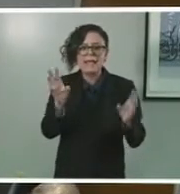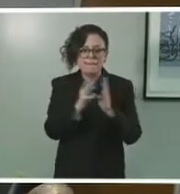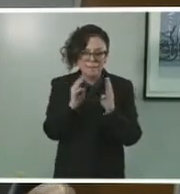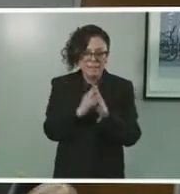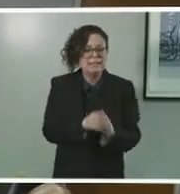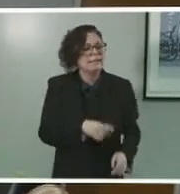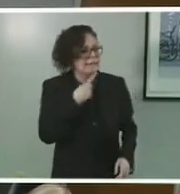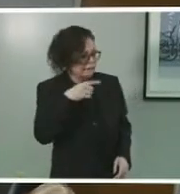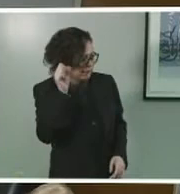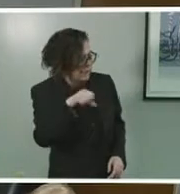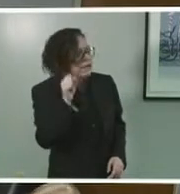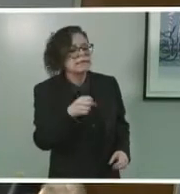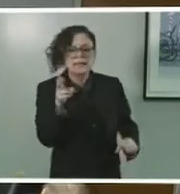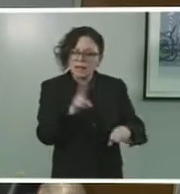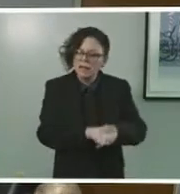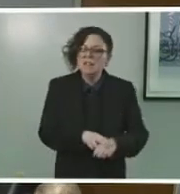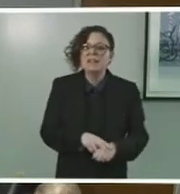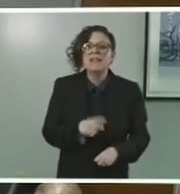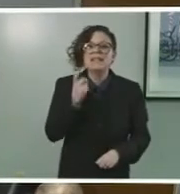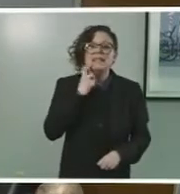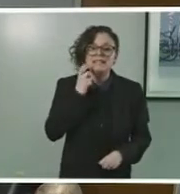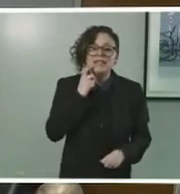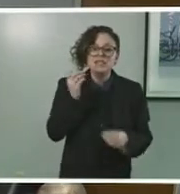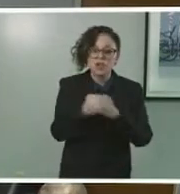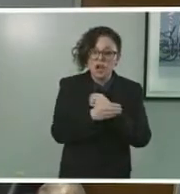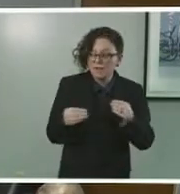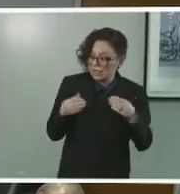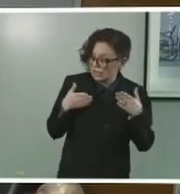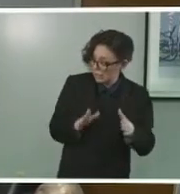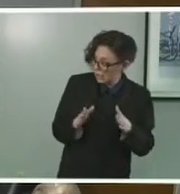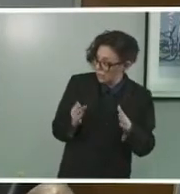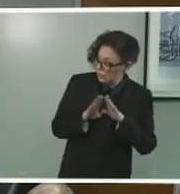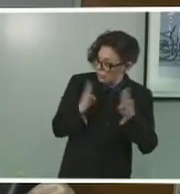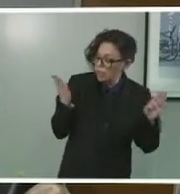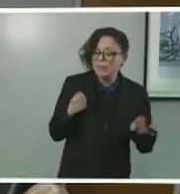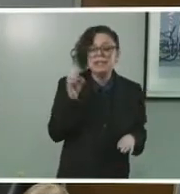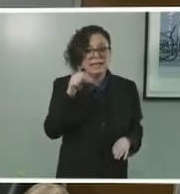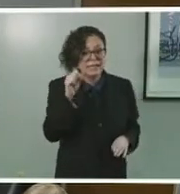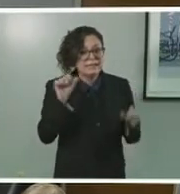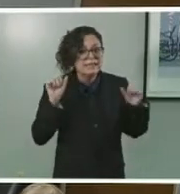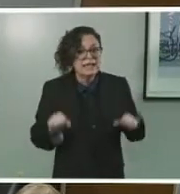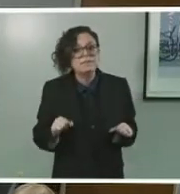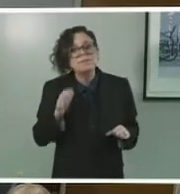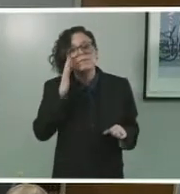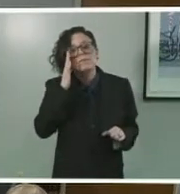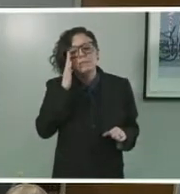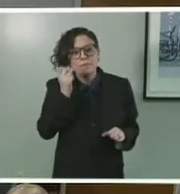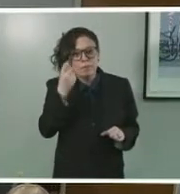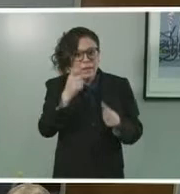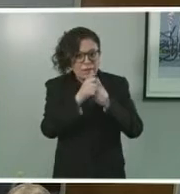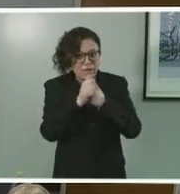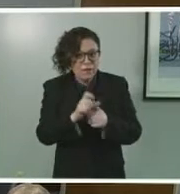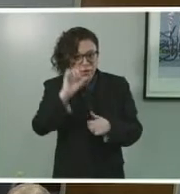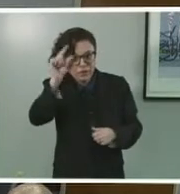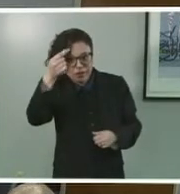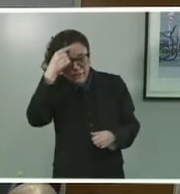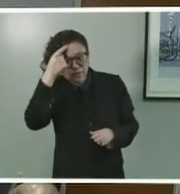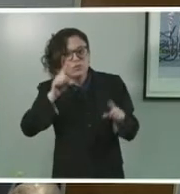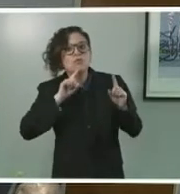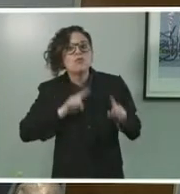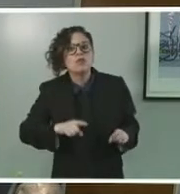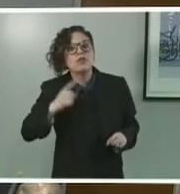substance recovery, absolutely. Allowed. Dental offices allowed to stay open. Yes, and now they do have to comply with the governor's order with